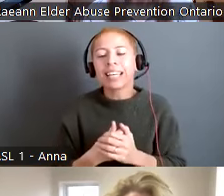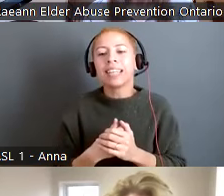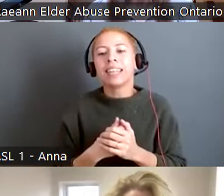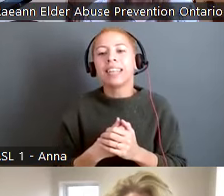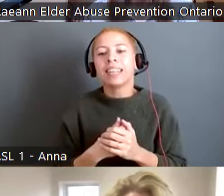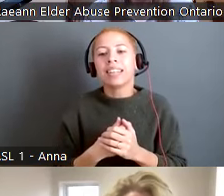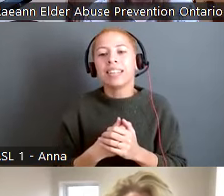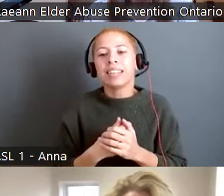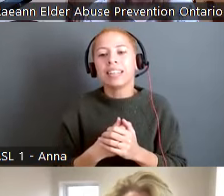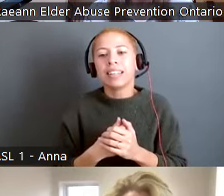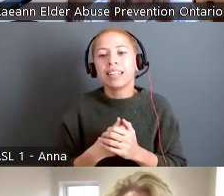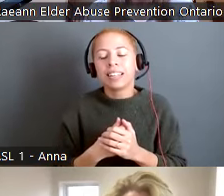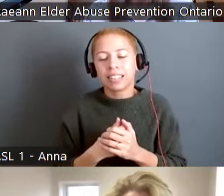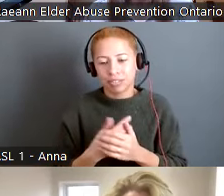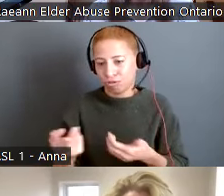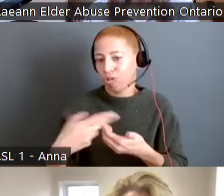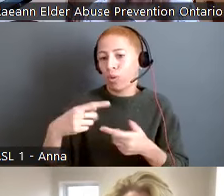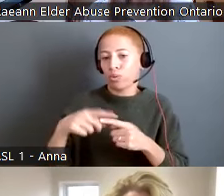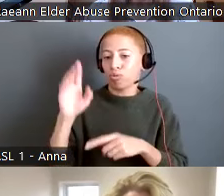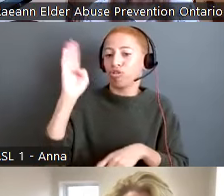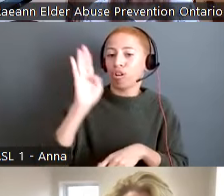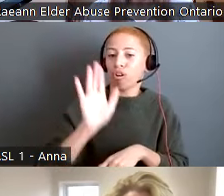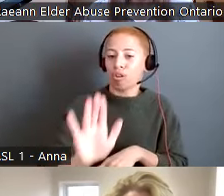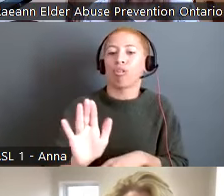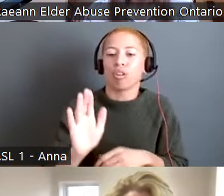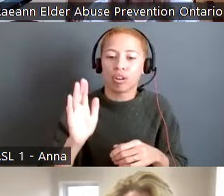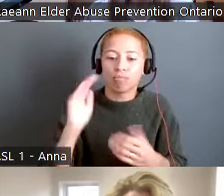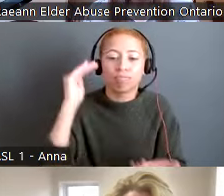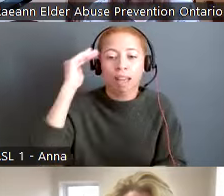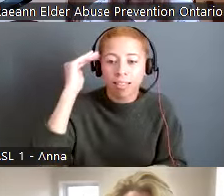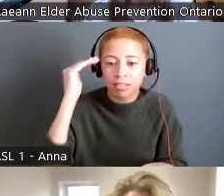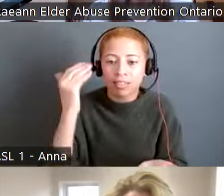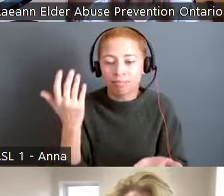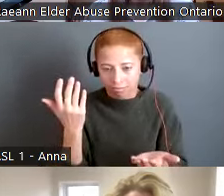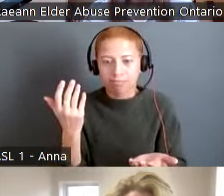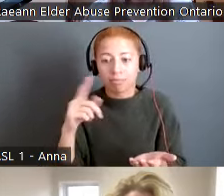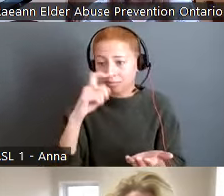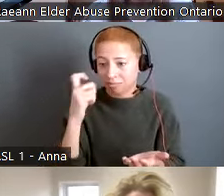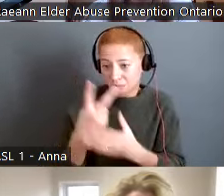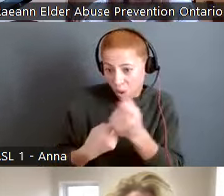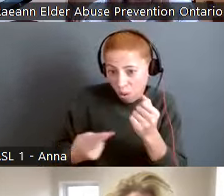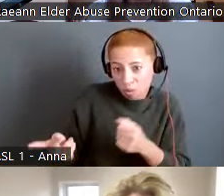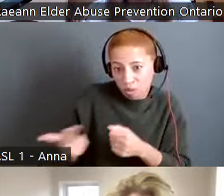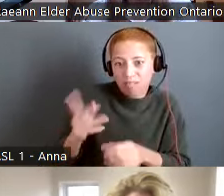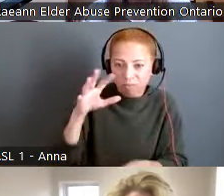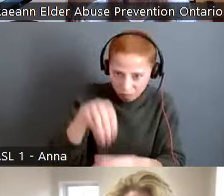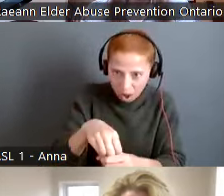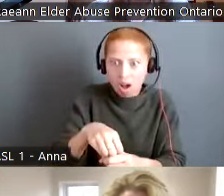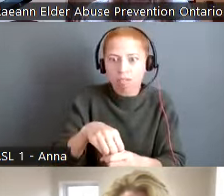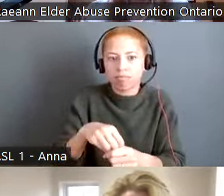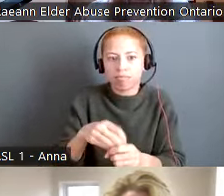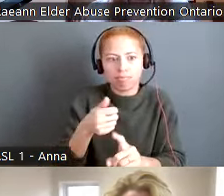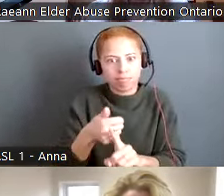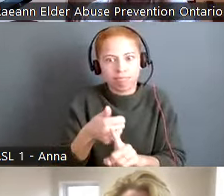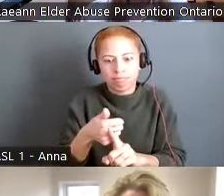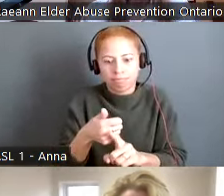with us to share her knowledge in this area. Because they've been involved in both speakers in developing these new reports that we're going to